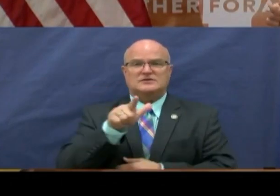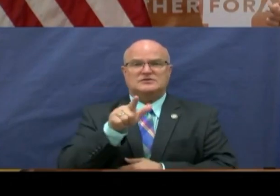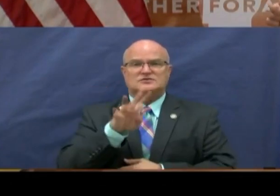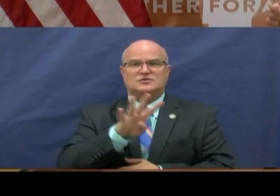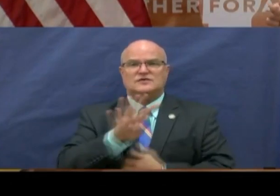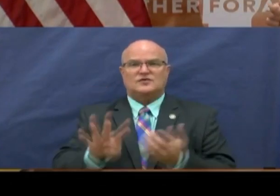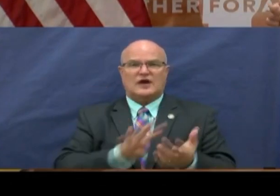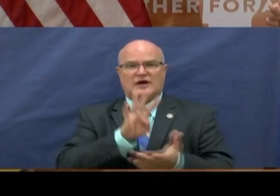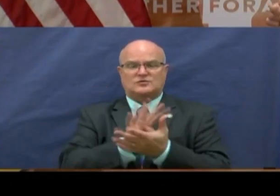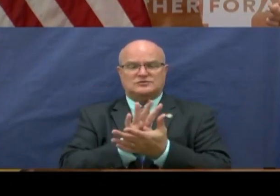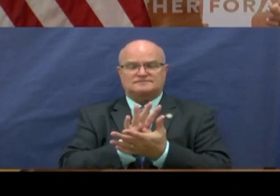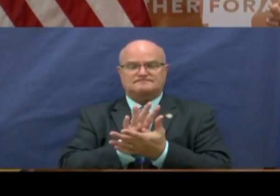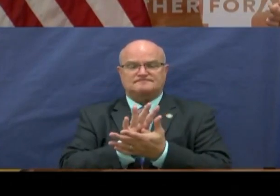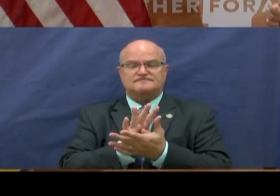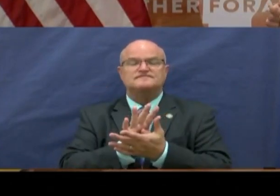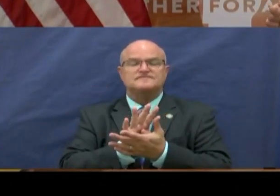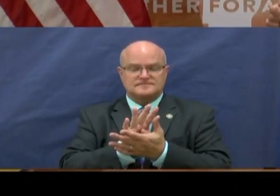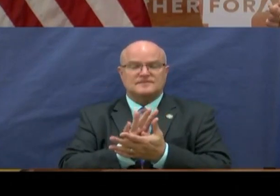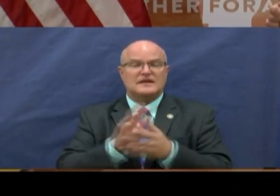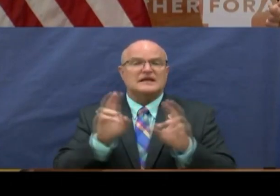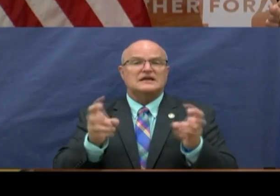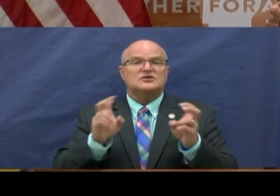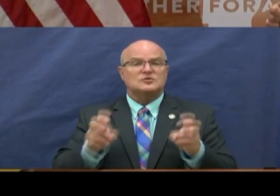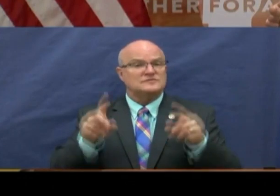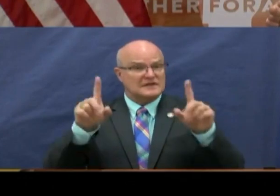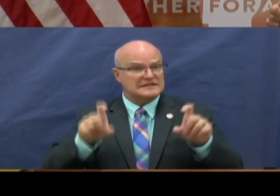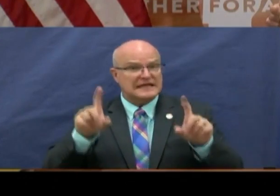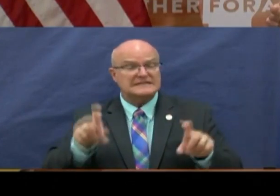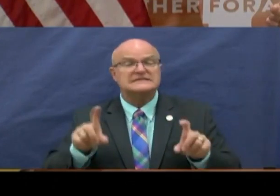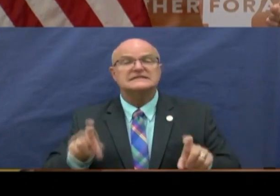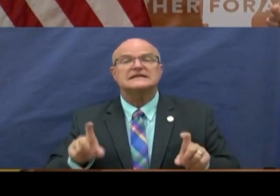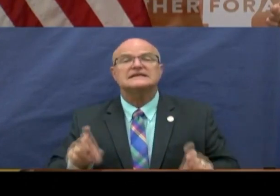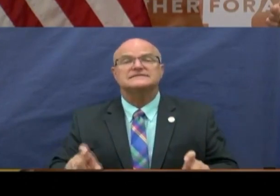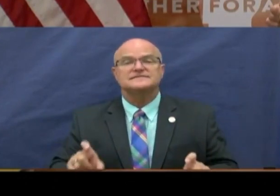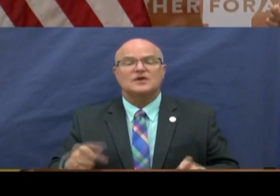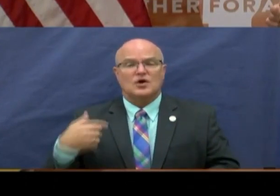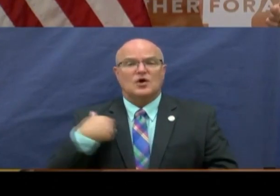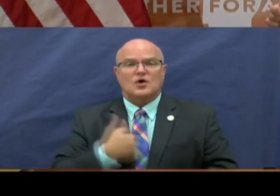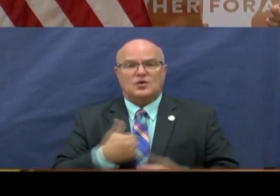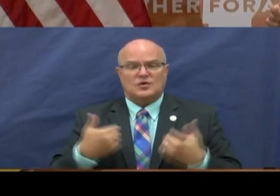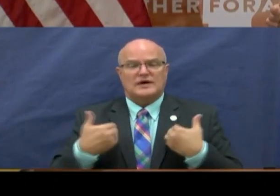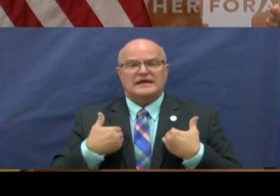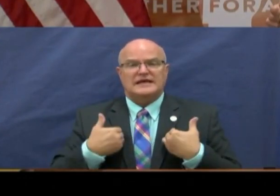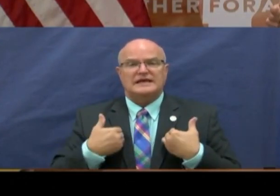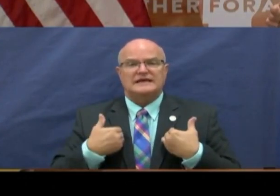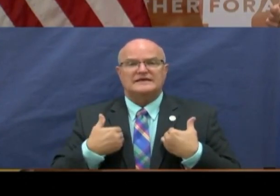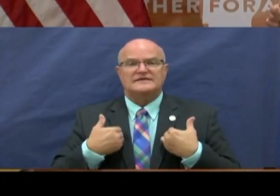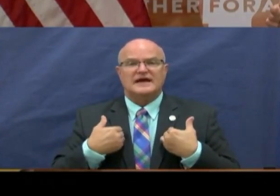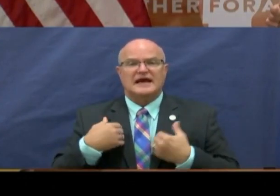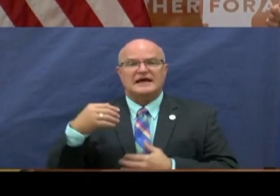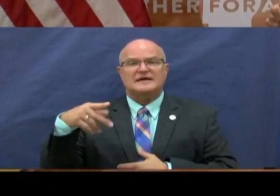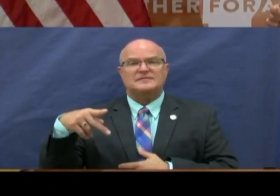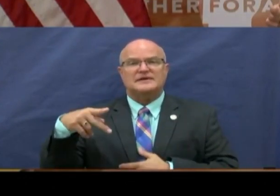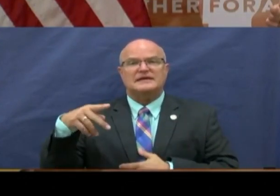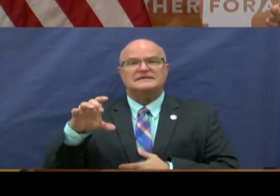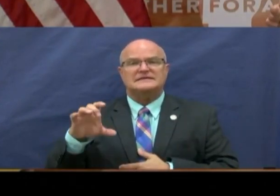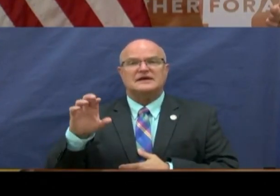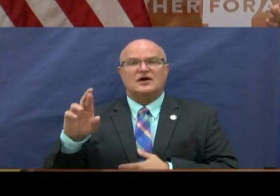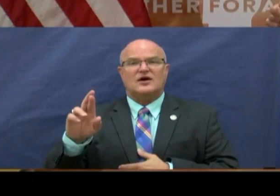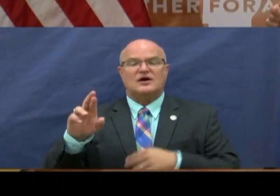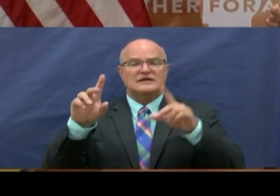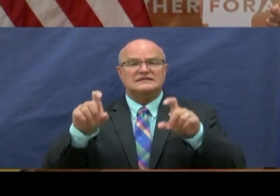hours. In terms of our testing, we've had PCR testing